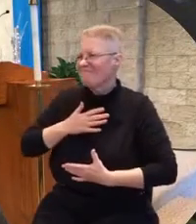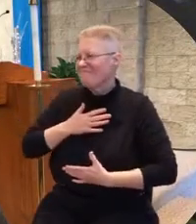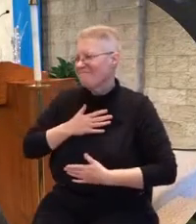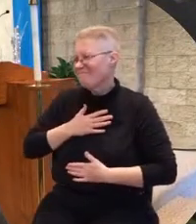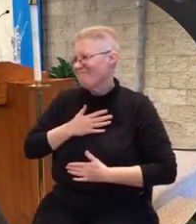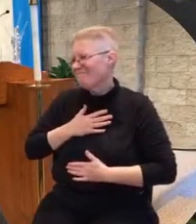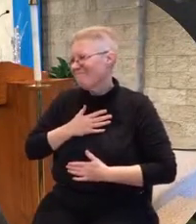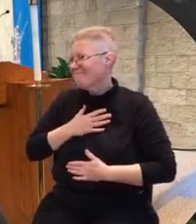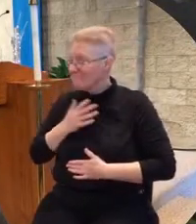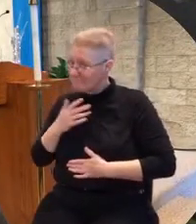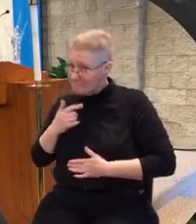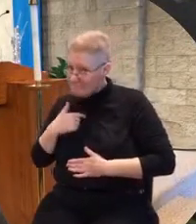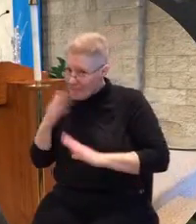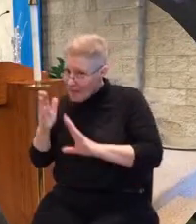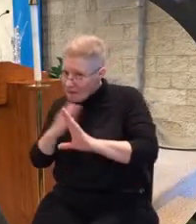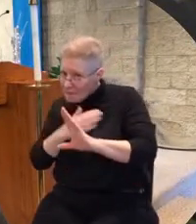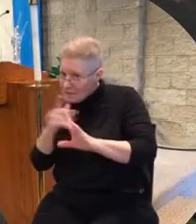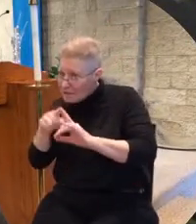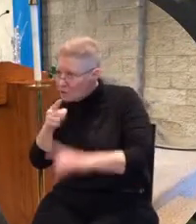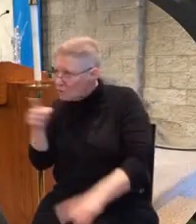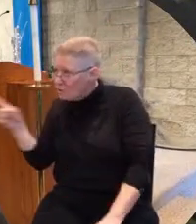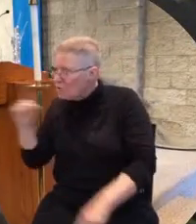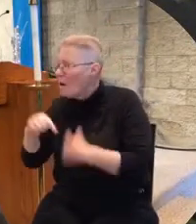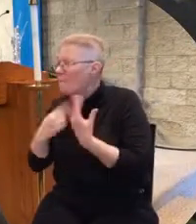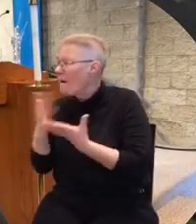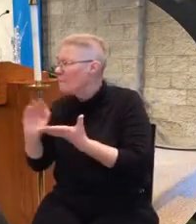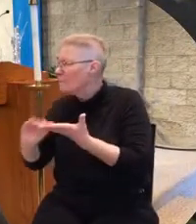So I want to sing to you about forgiveness. Is that okay?